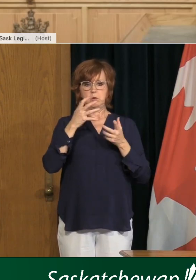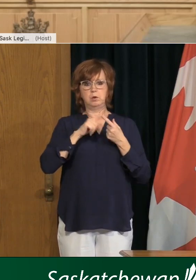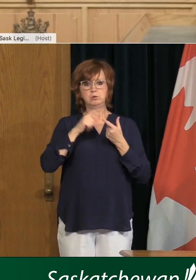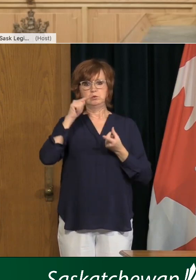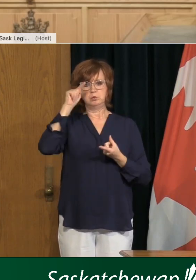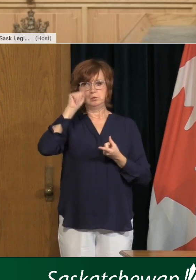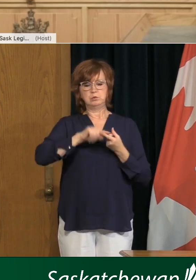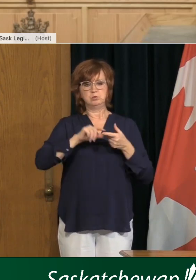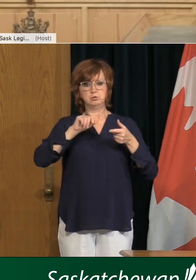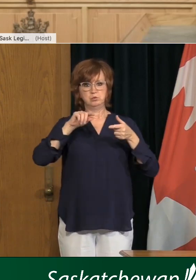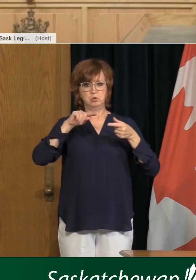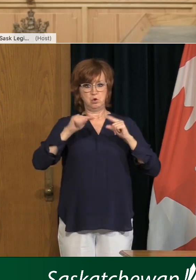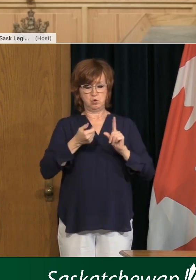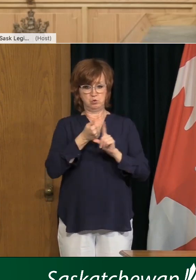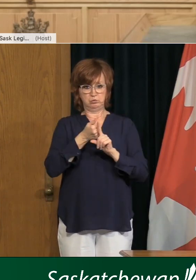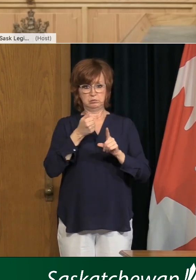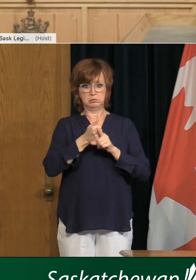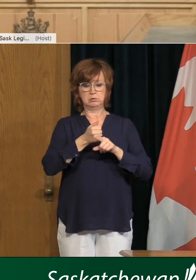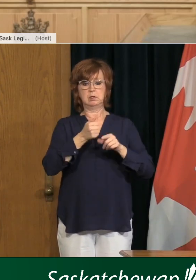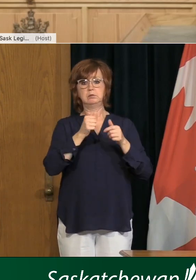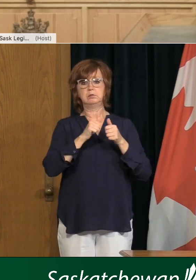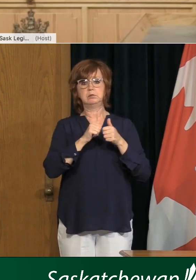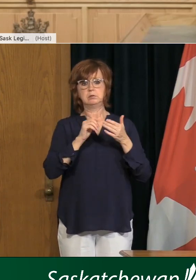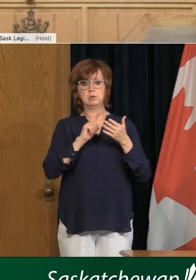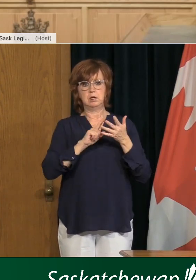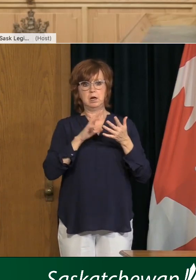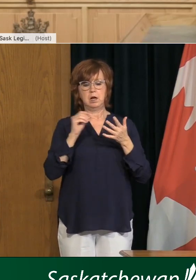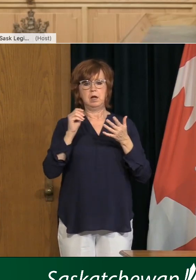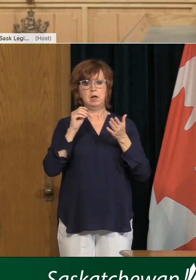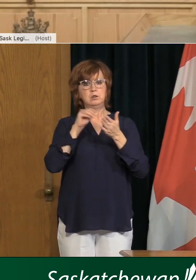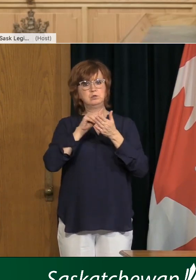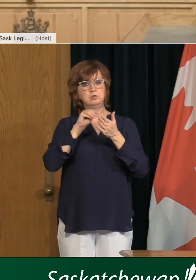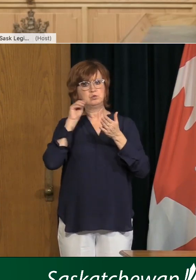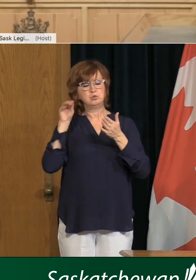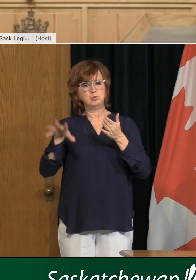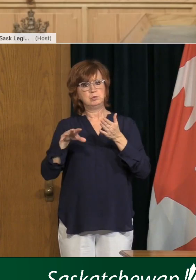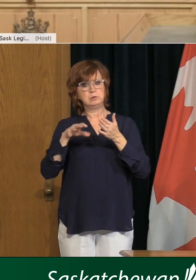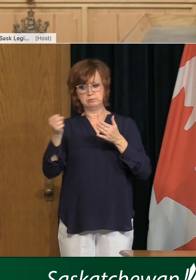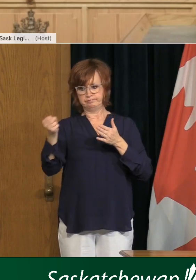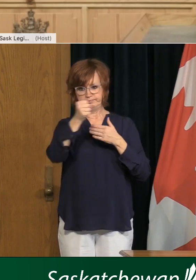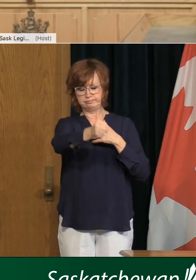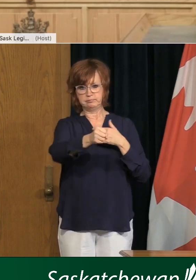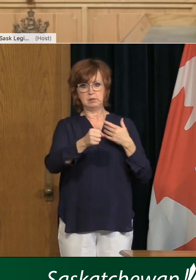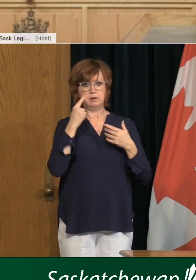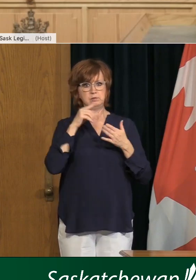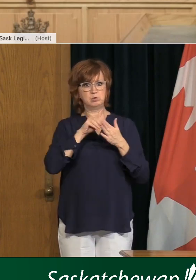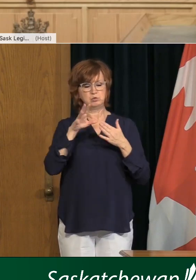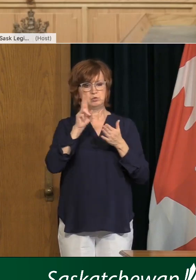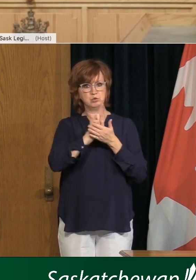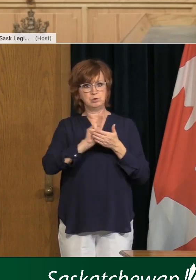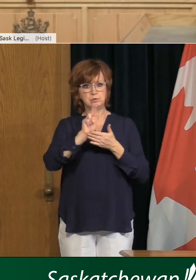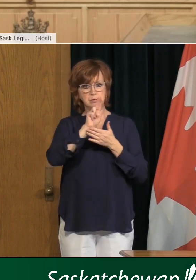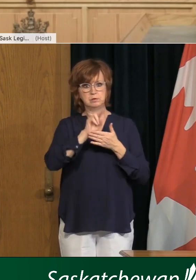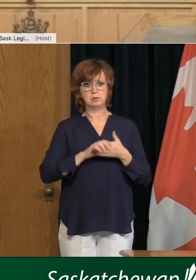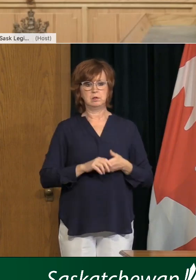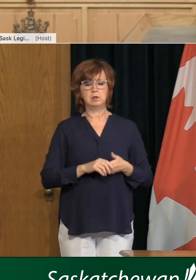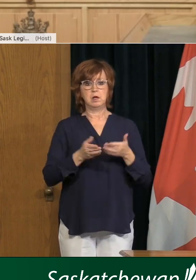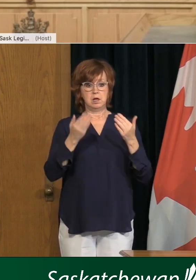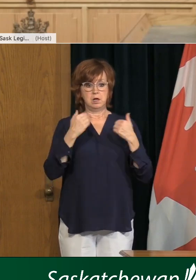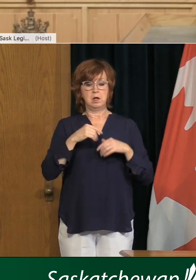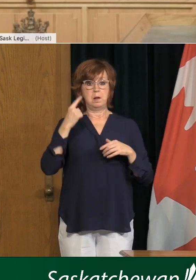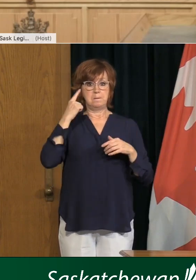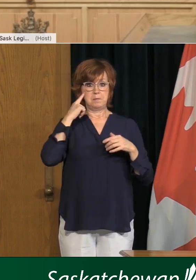of learner placements as well. I do want to lift out mental health and addiction services in particular as well,